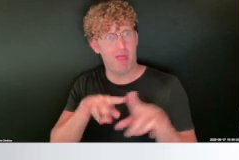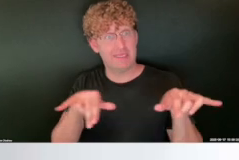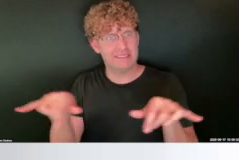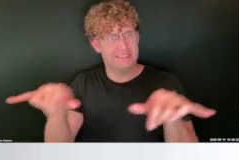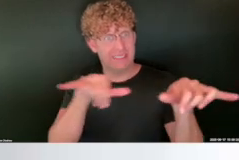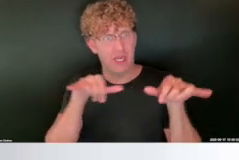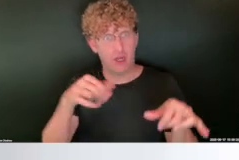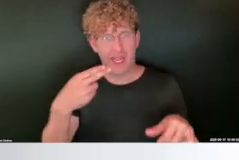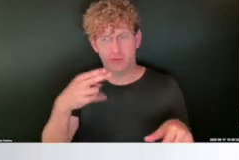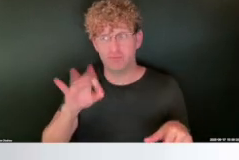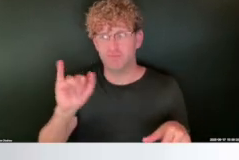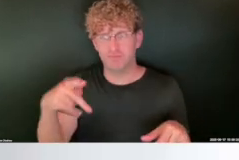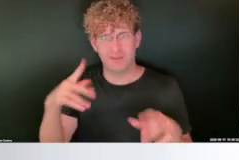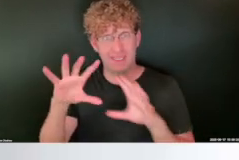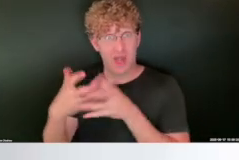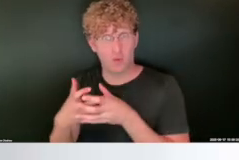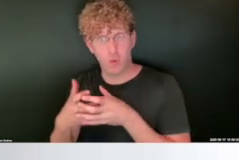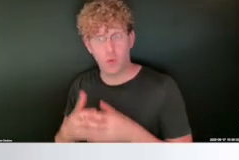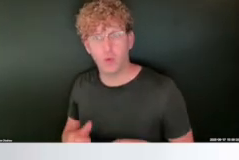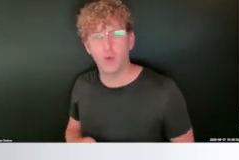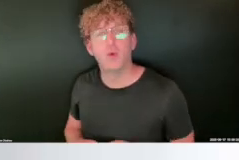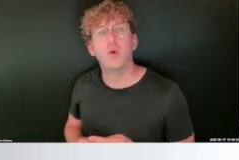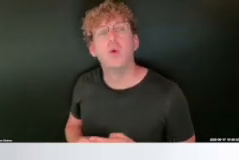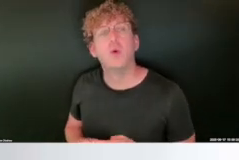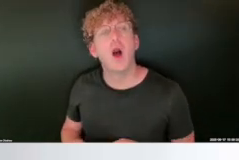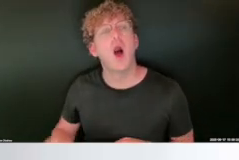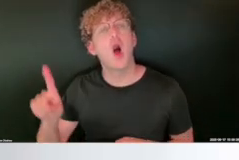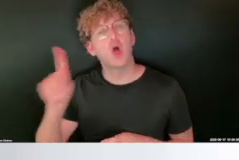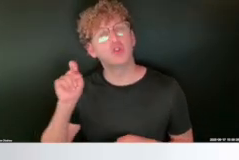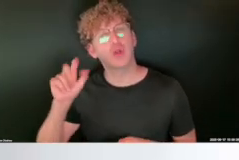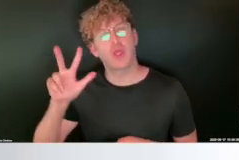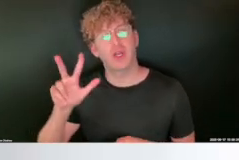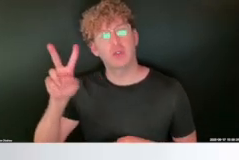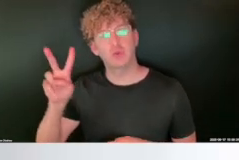category. The $132 million is